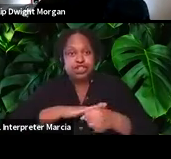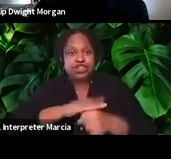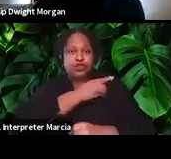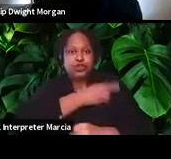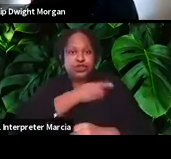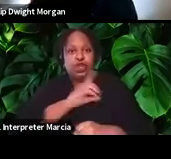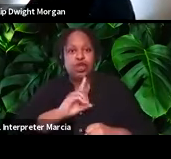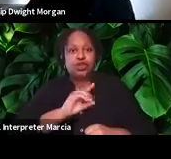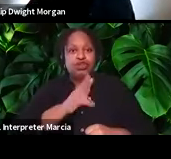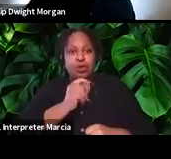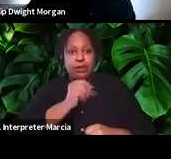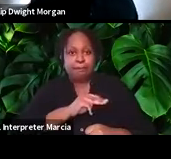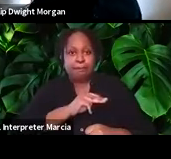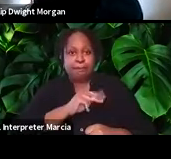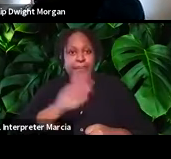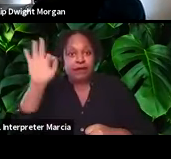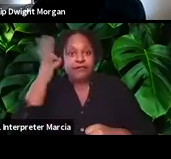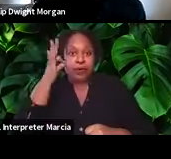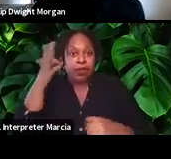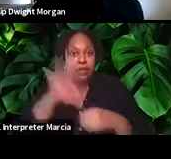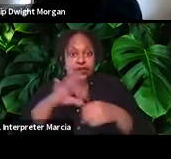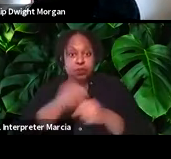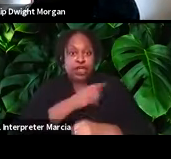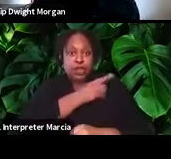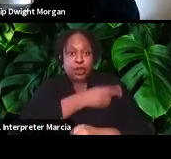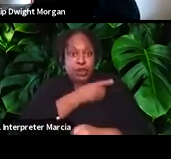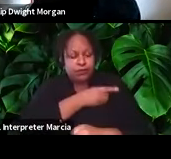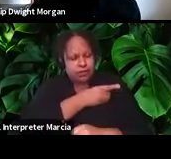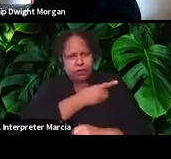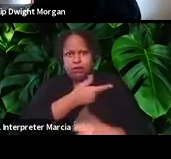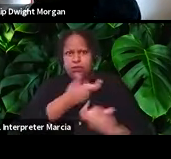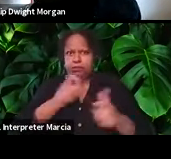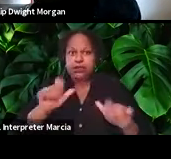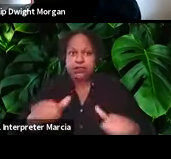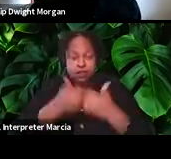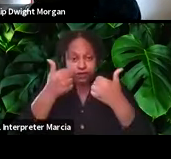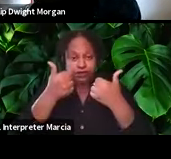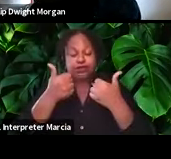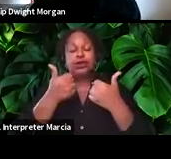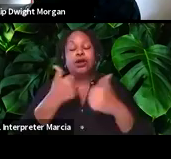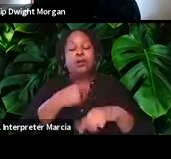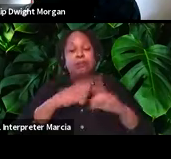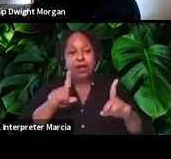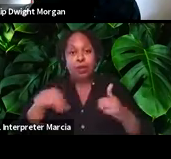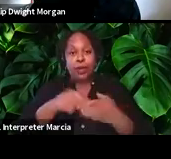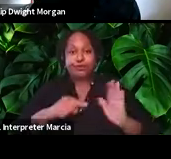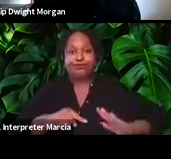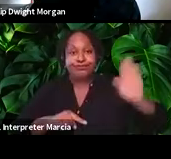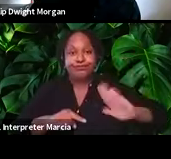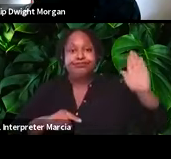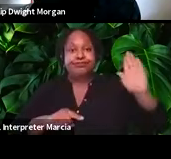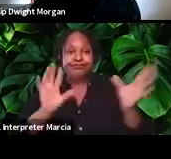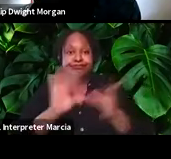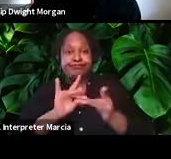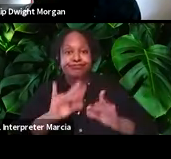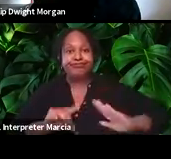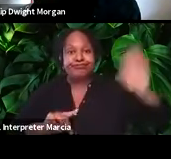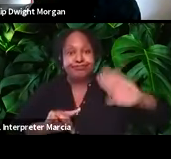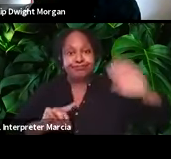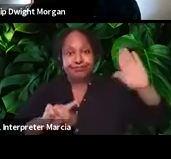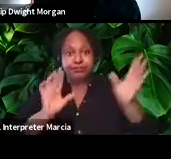region, federally, is a challenge. But I think when you're outspoken and you